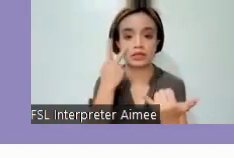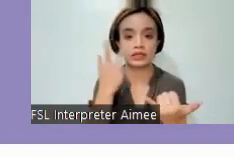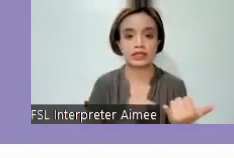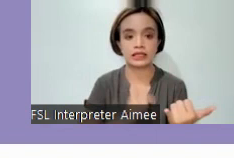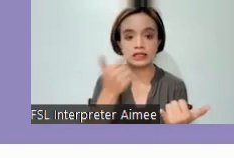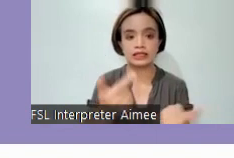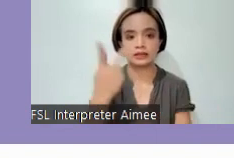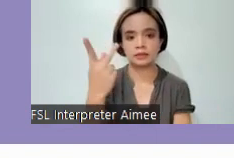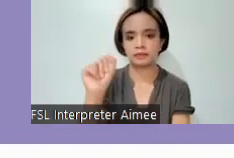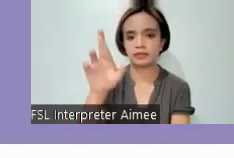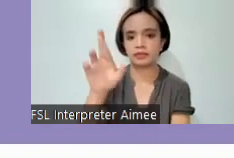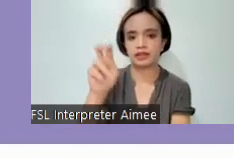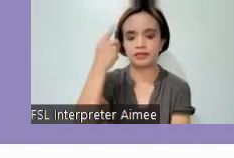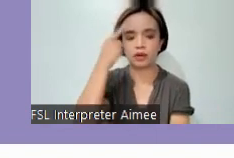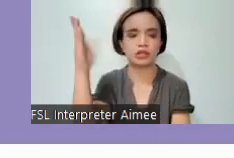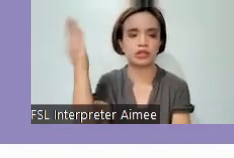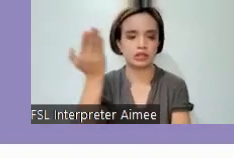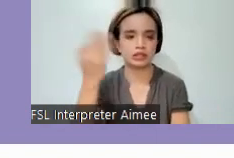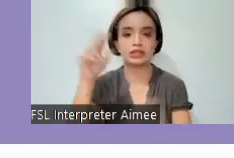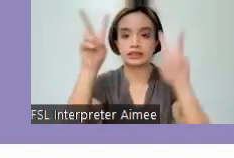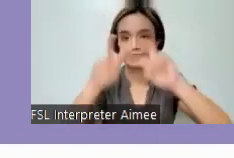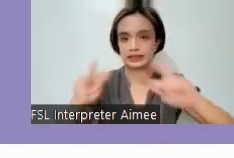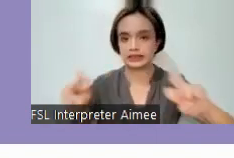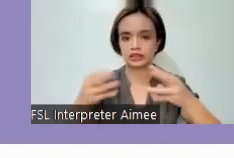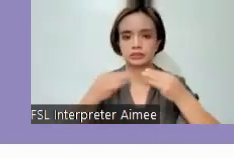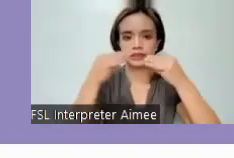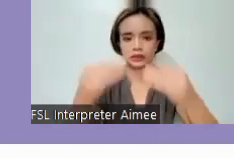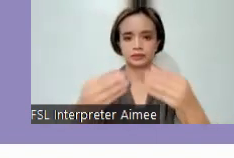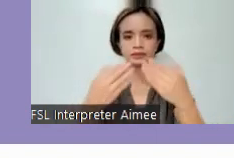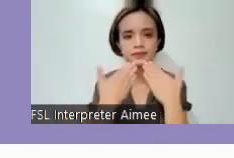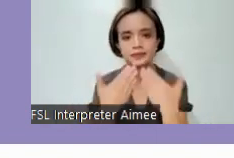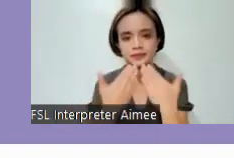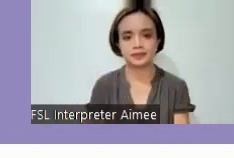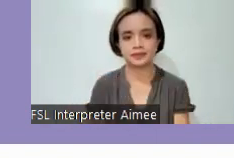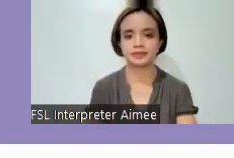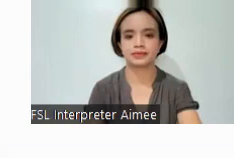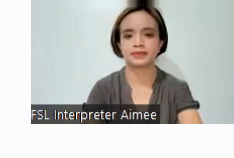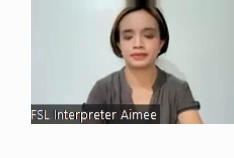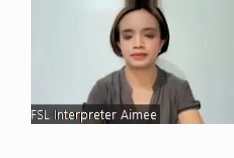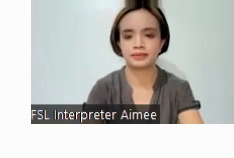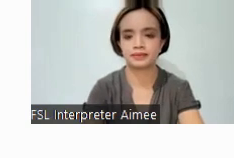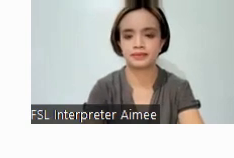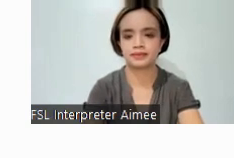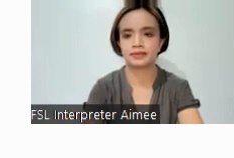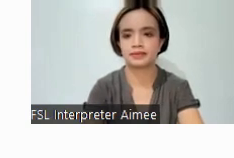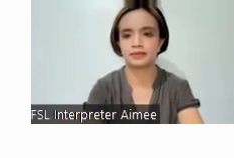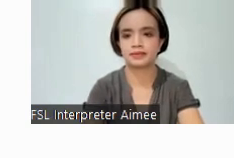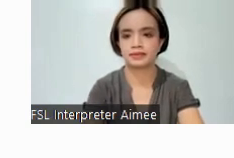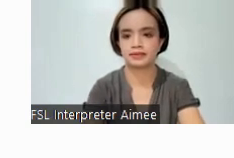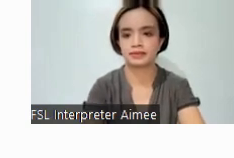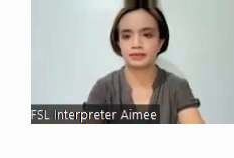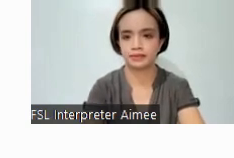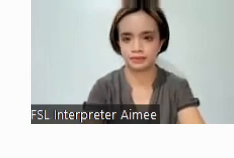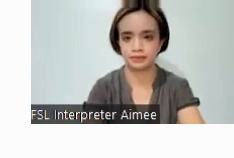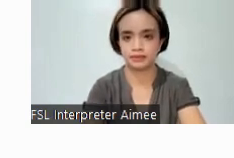to Karen for the presentation of our research method. Thank you very much. For the second part, I will discuss